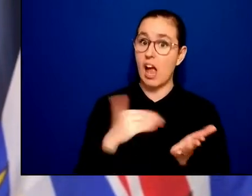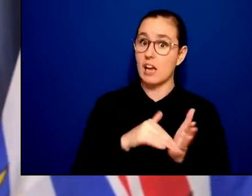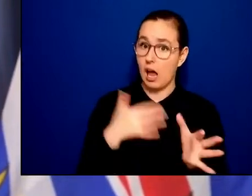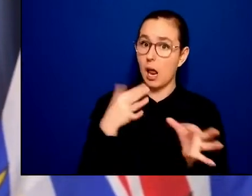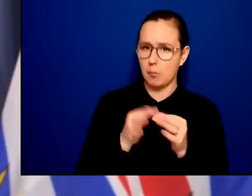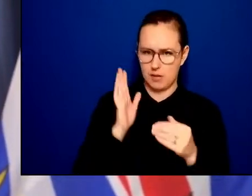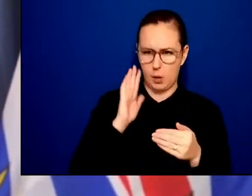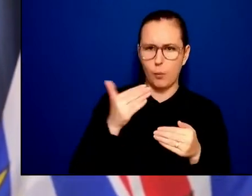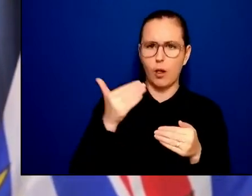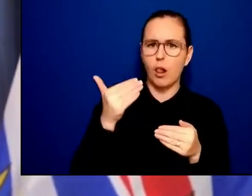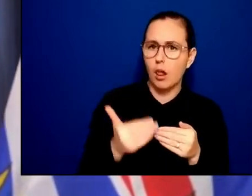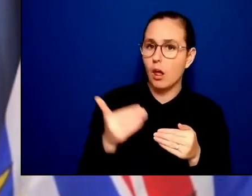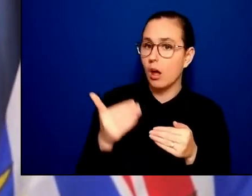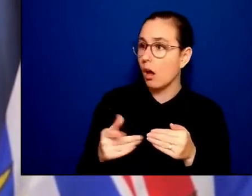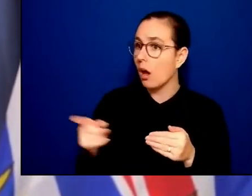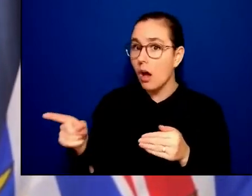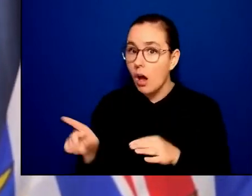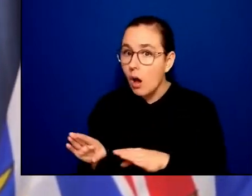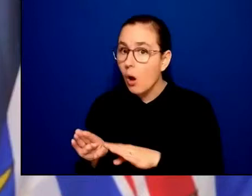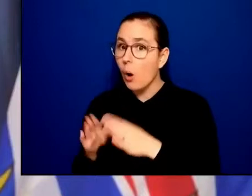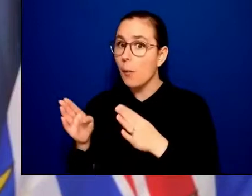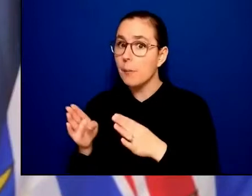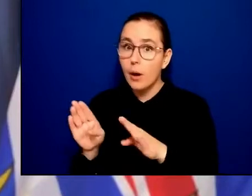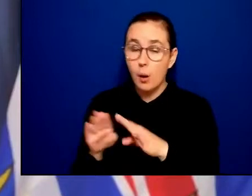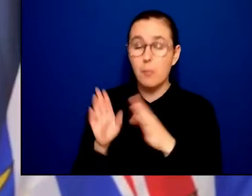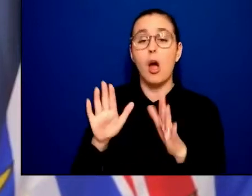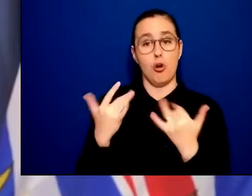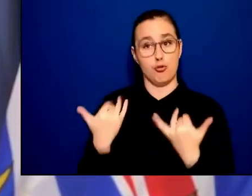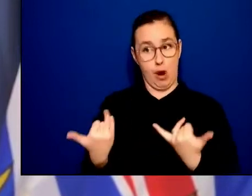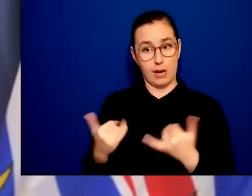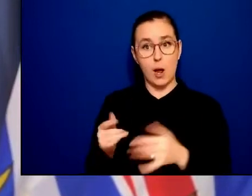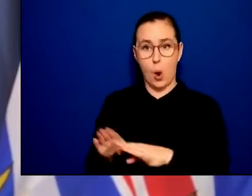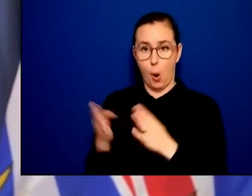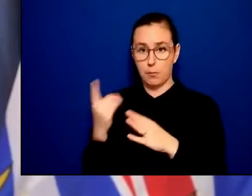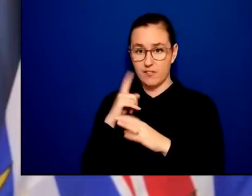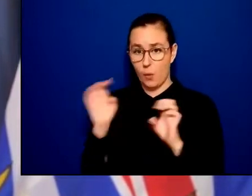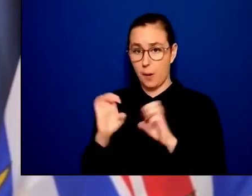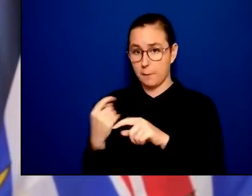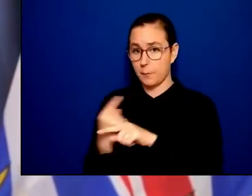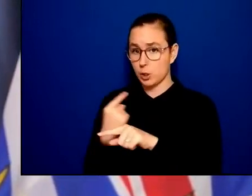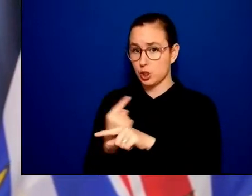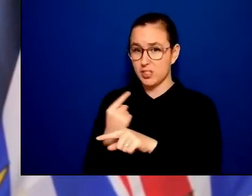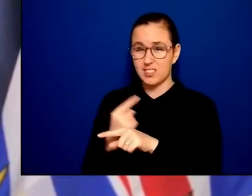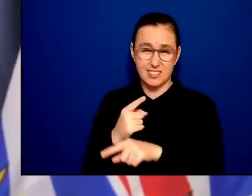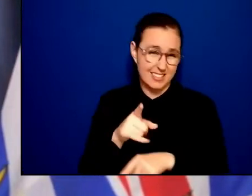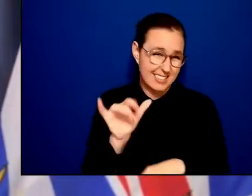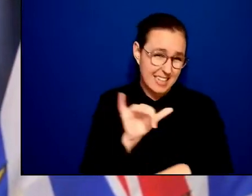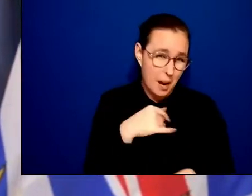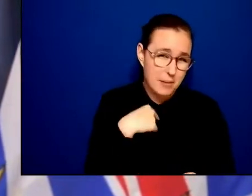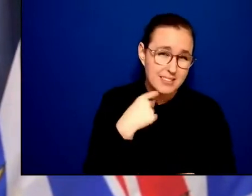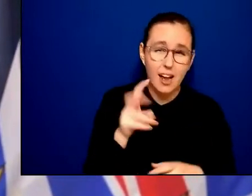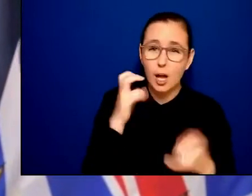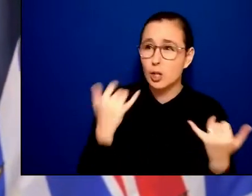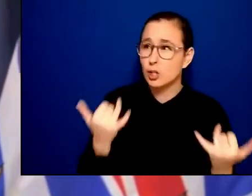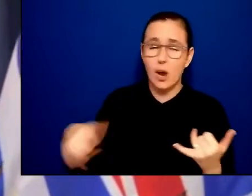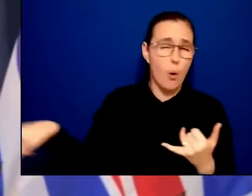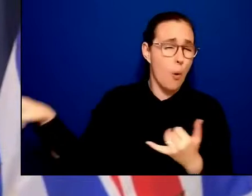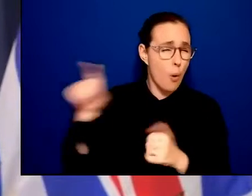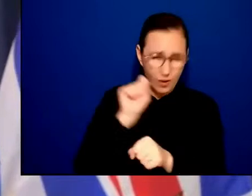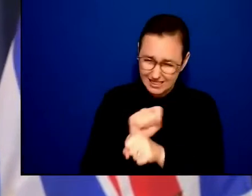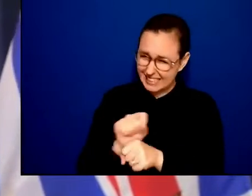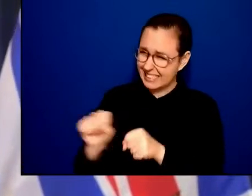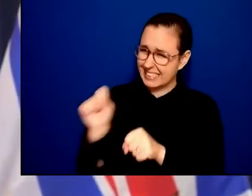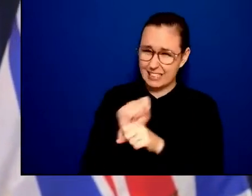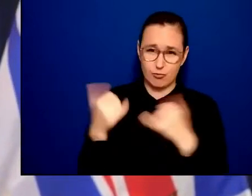for emergency purposes, perhaps even later this afternoon, as I mentioned. Crews are working on this very hard right now. It's our number one priority is to try